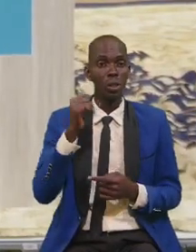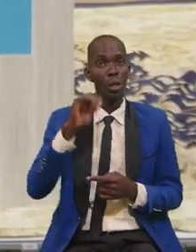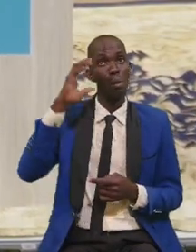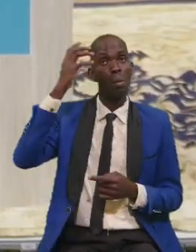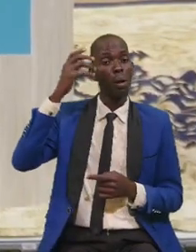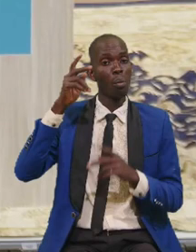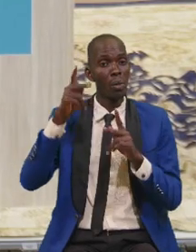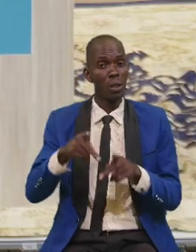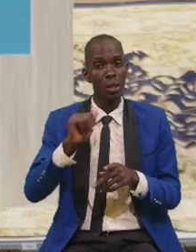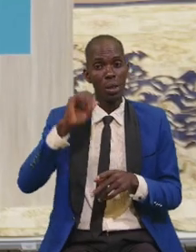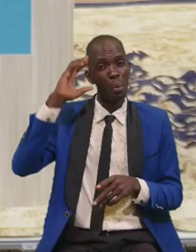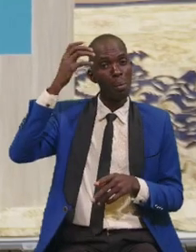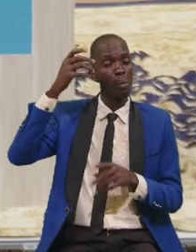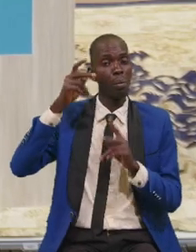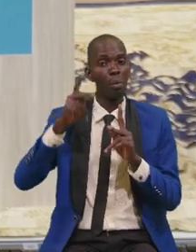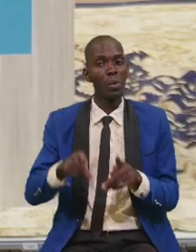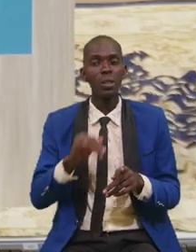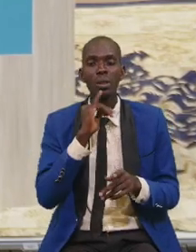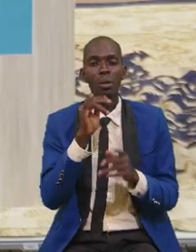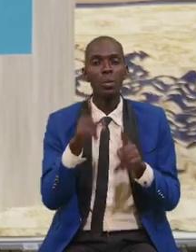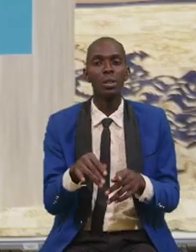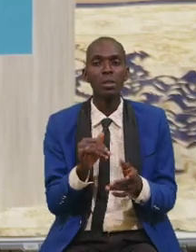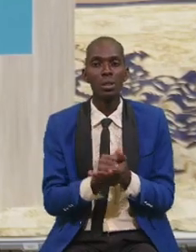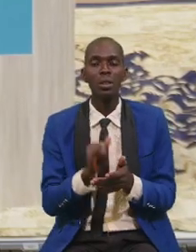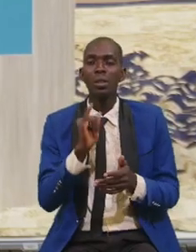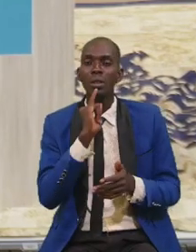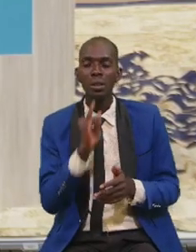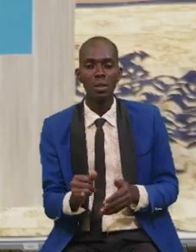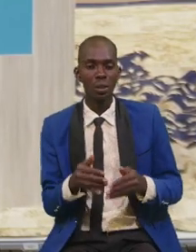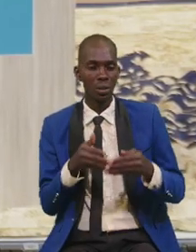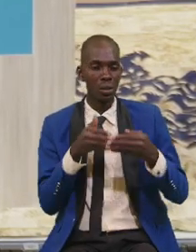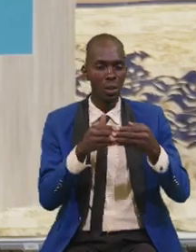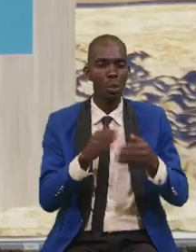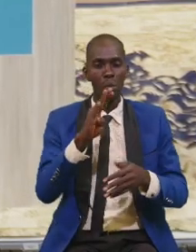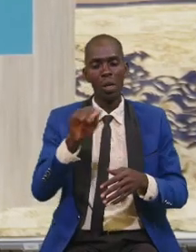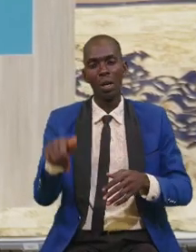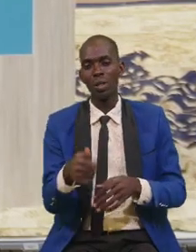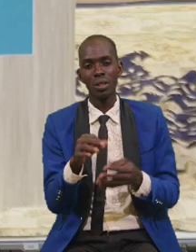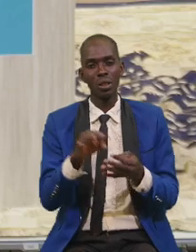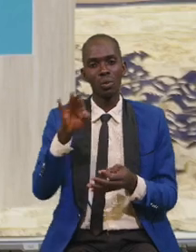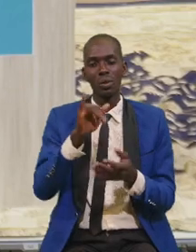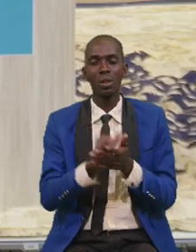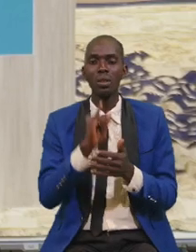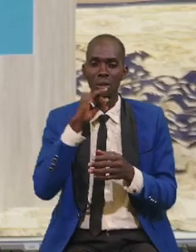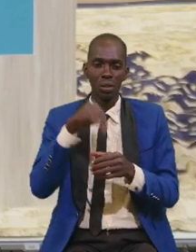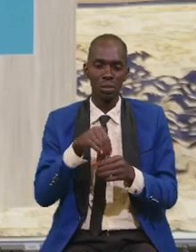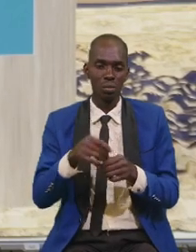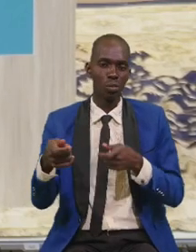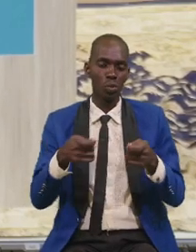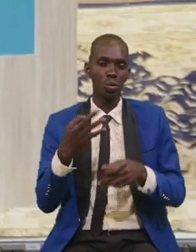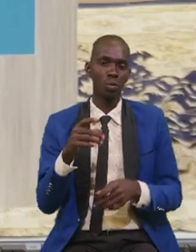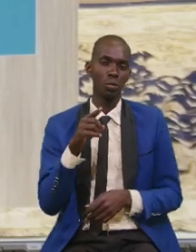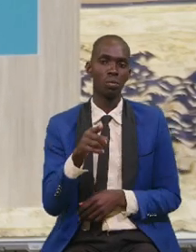person acting by another spirit that is moving him. That is, this is beyond